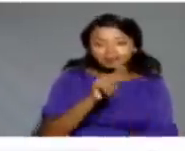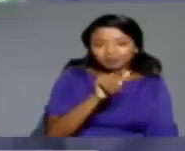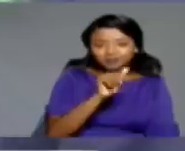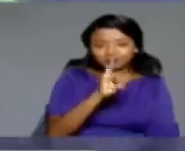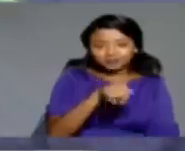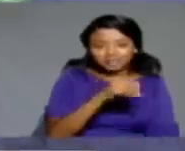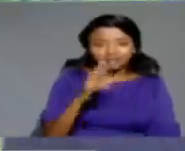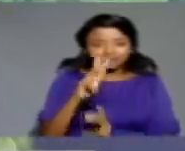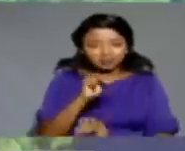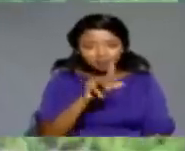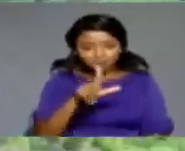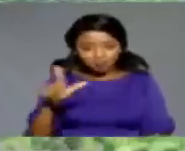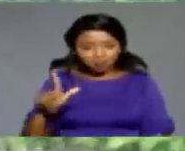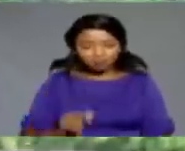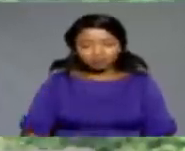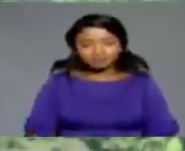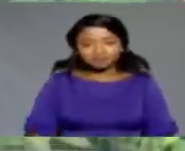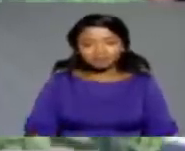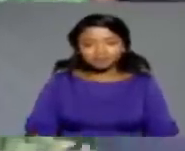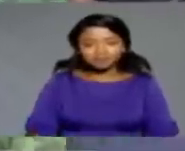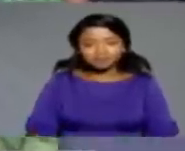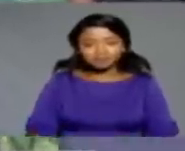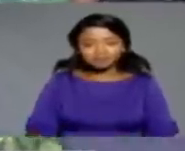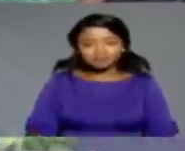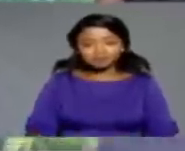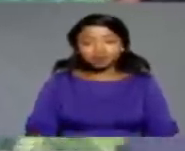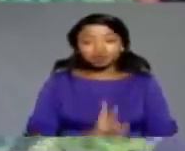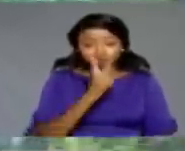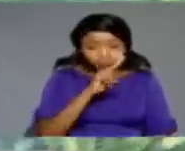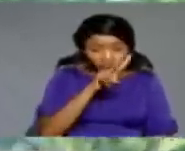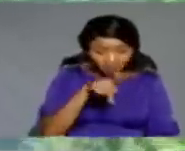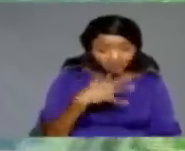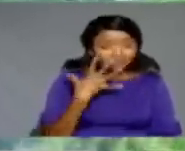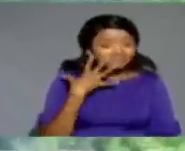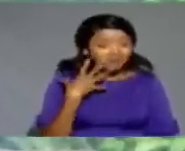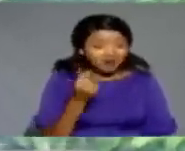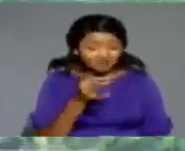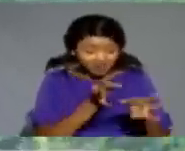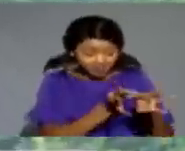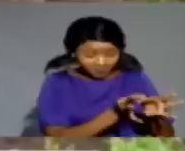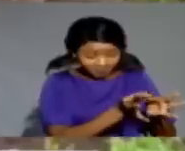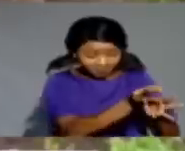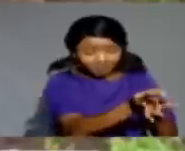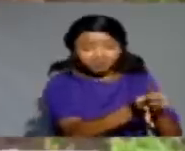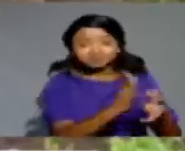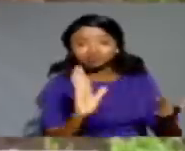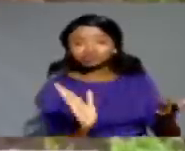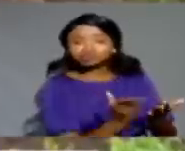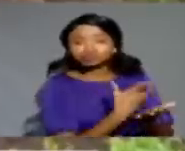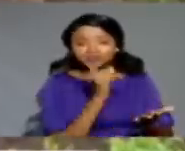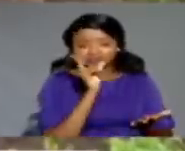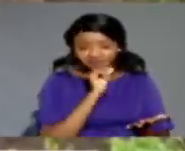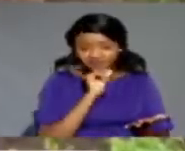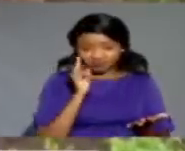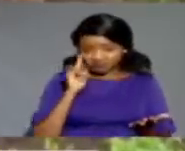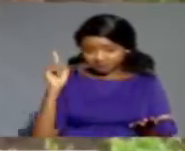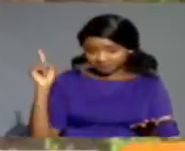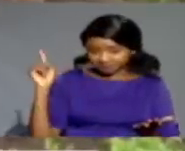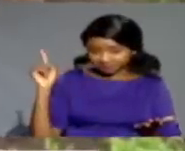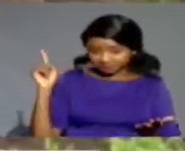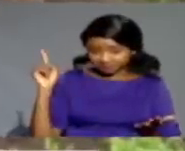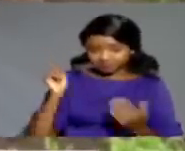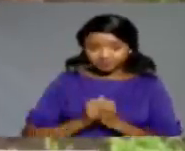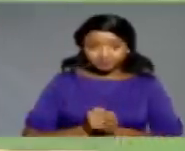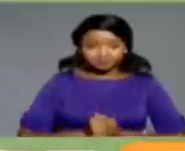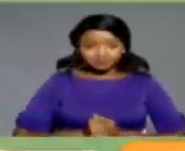issues. At least 2,500 tea bushes are believed to have been destroyed at the farm in Kimwari Estate that